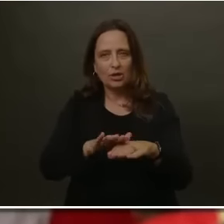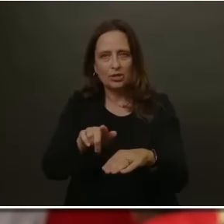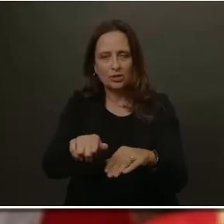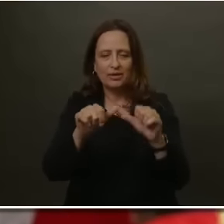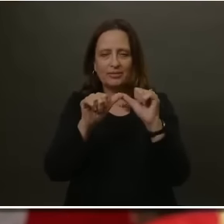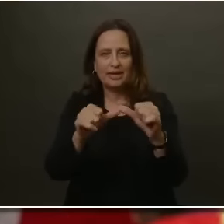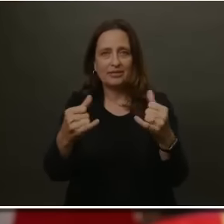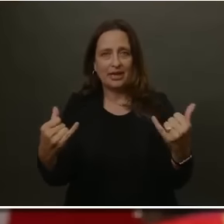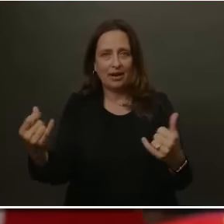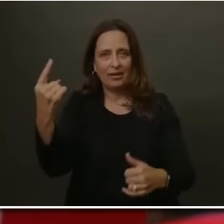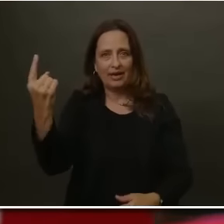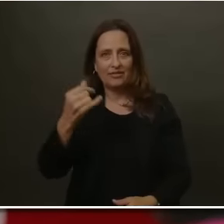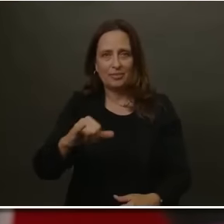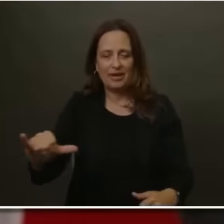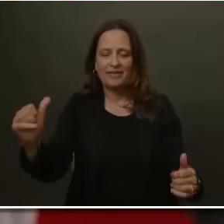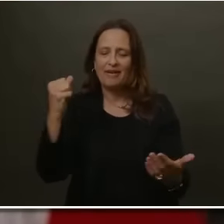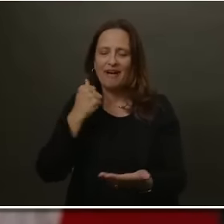and forever.